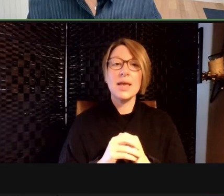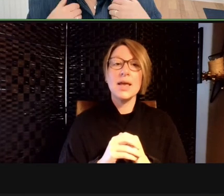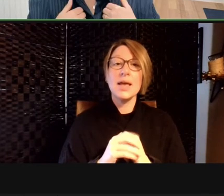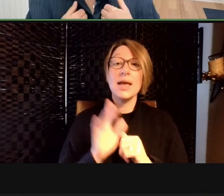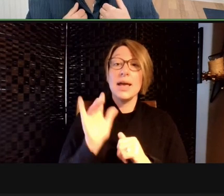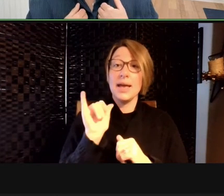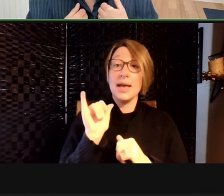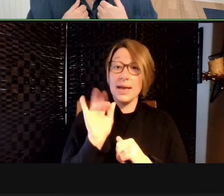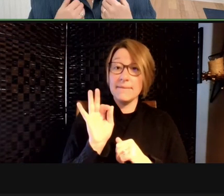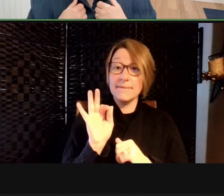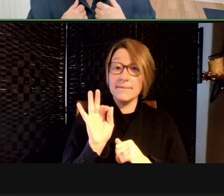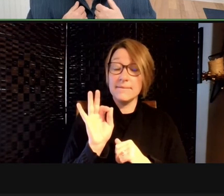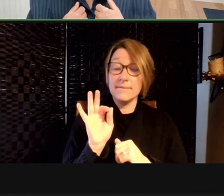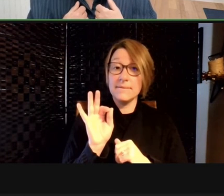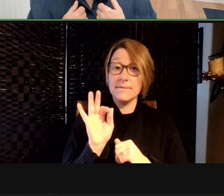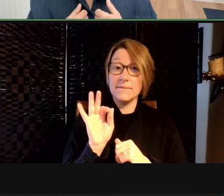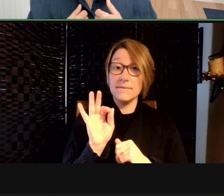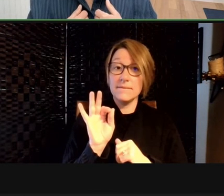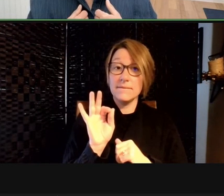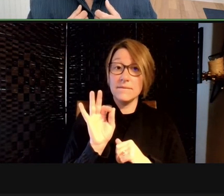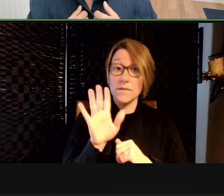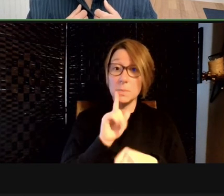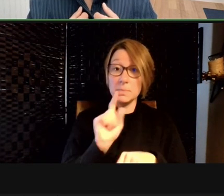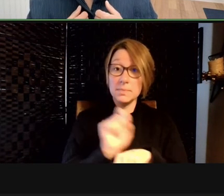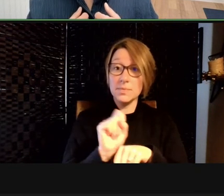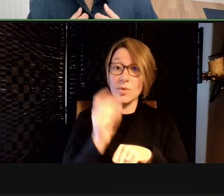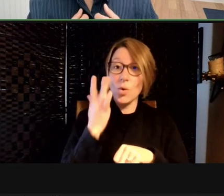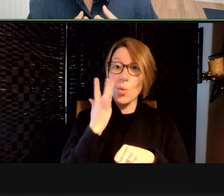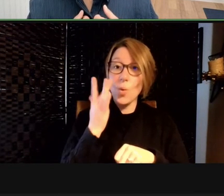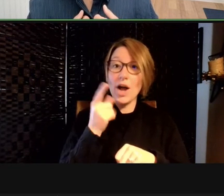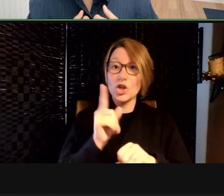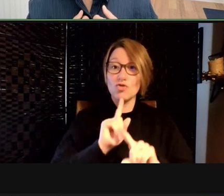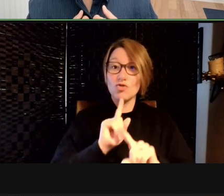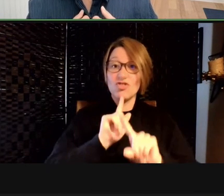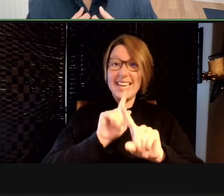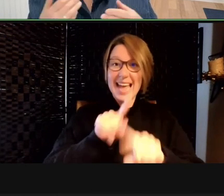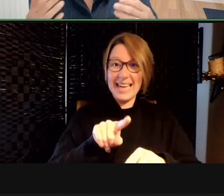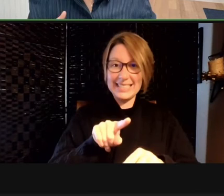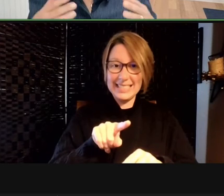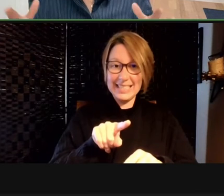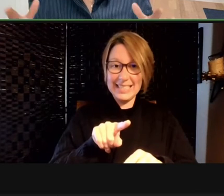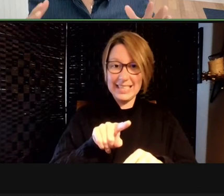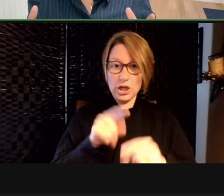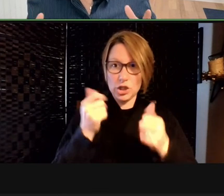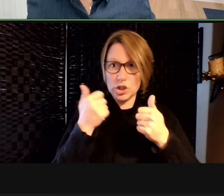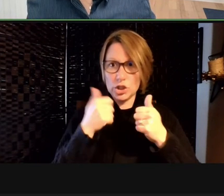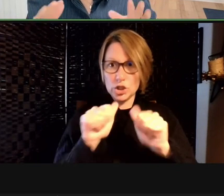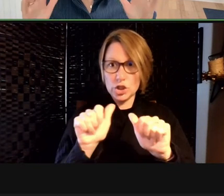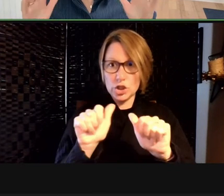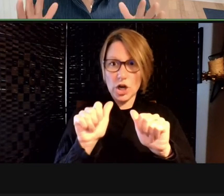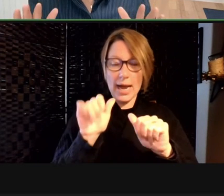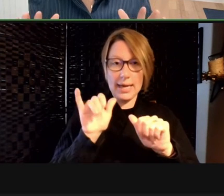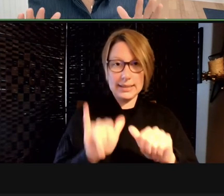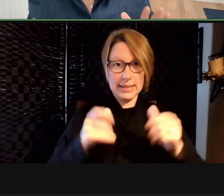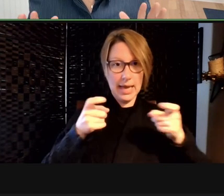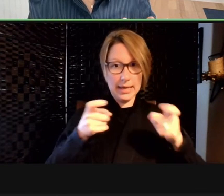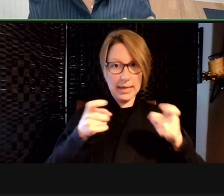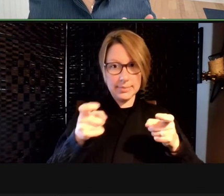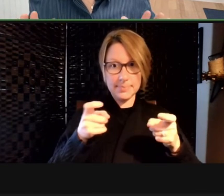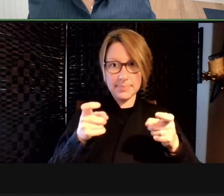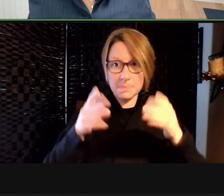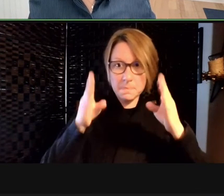is it's because you're reacting to your internal state. You're seeking sensory input. You're trying to stay regulated, keep your arousal levels